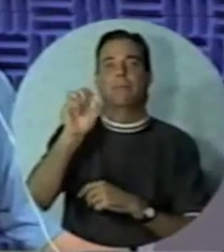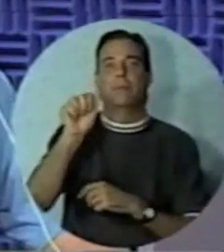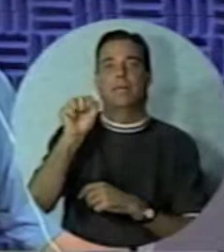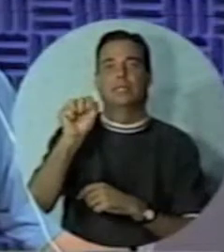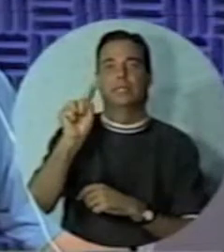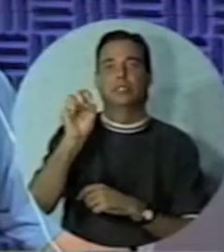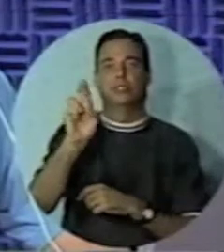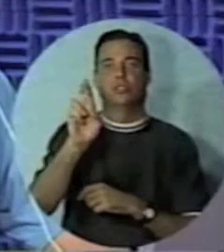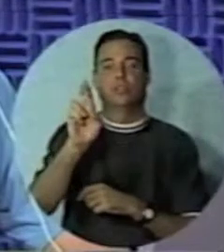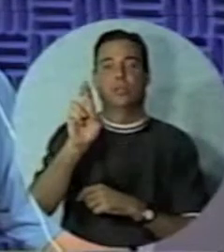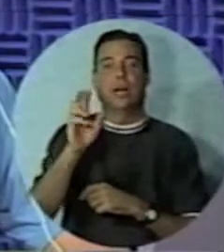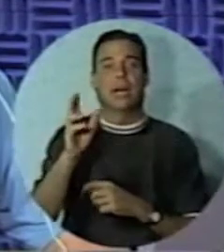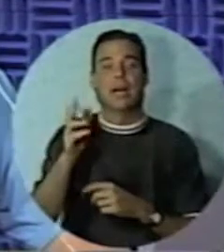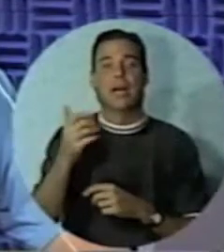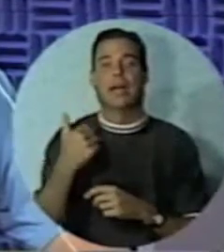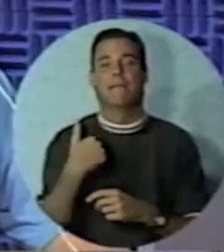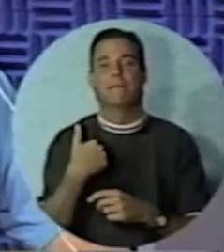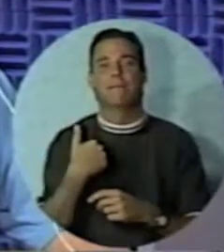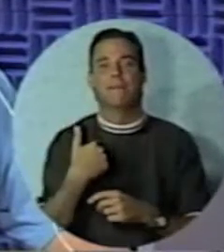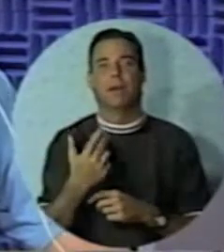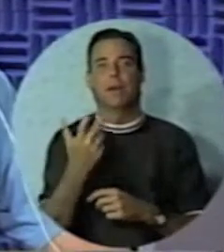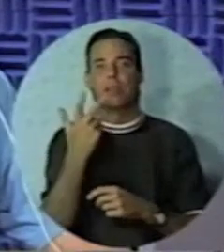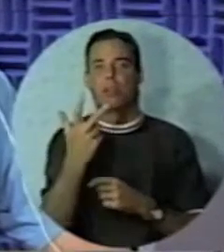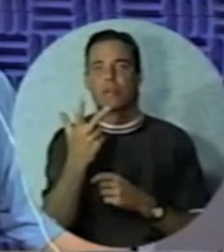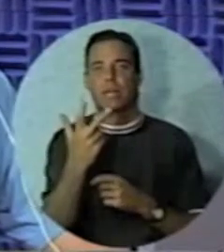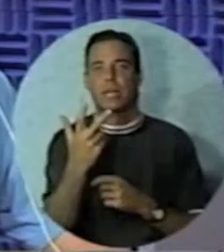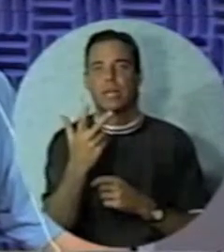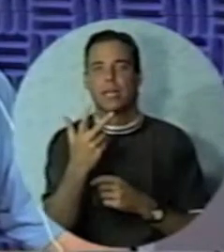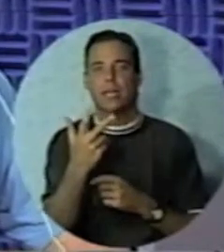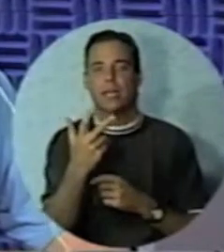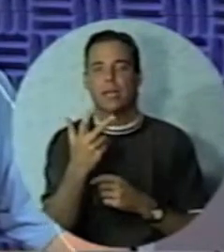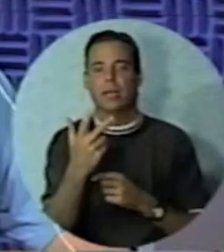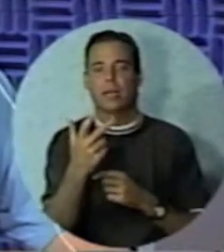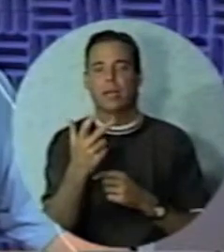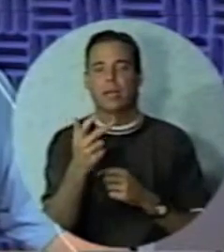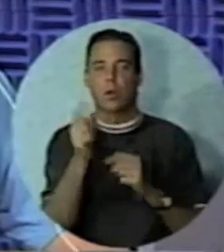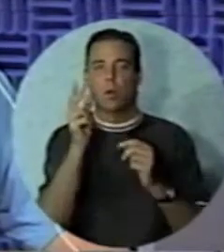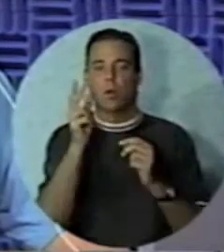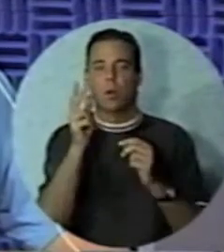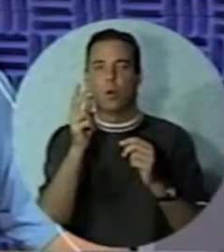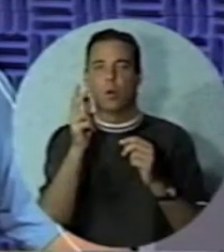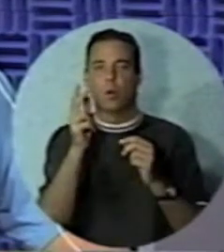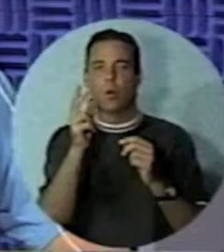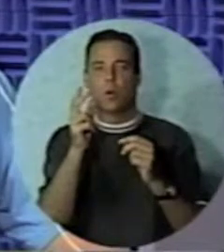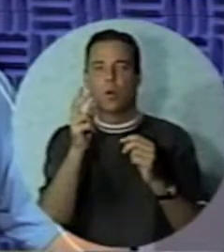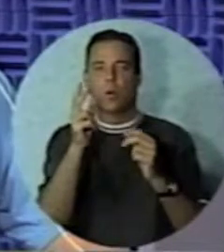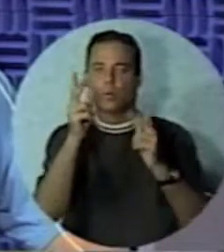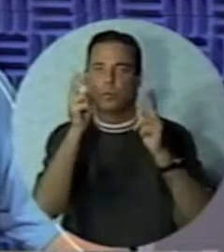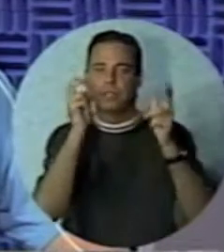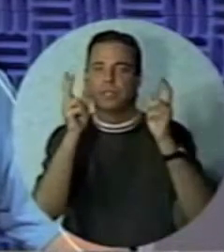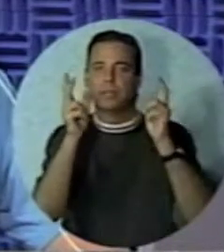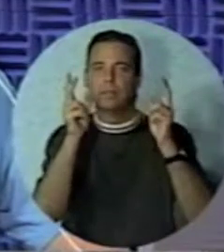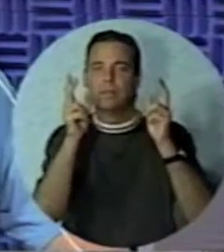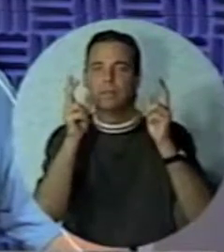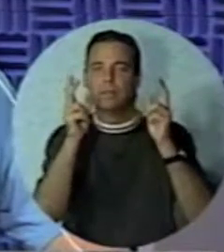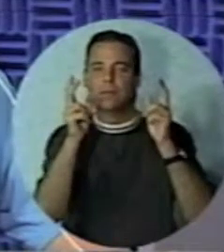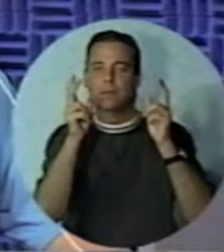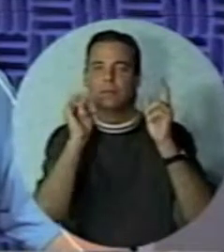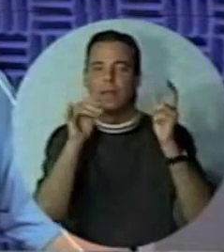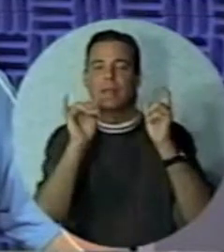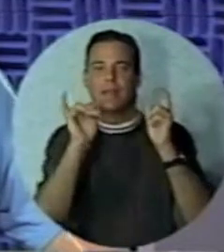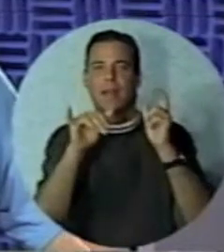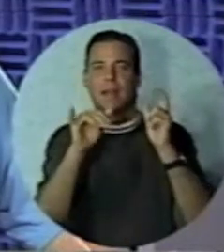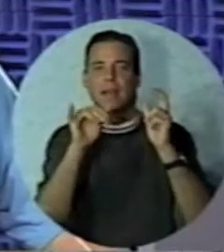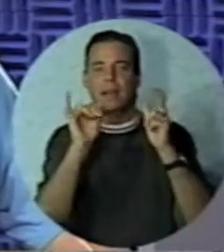There's three receivers that come off that actually emit